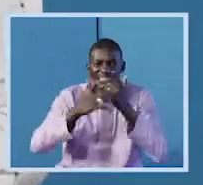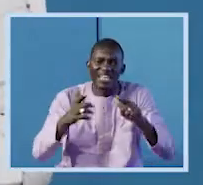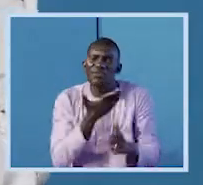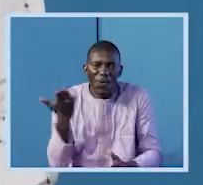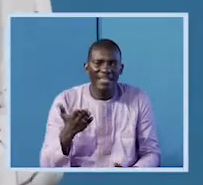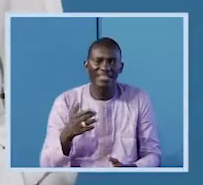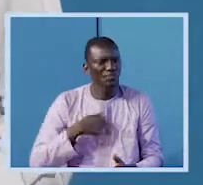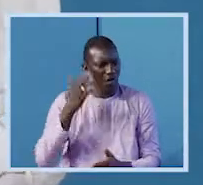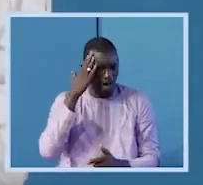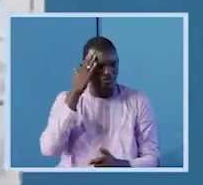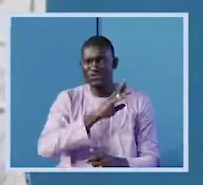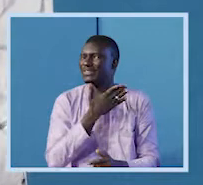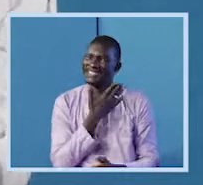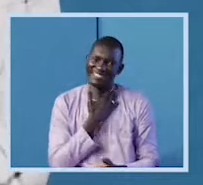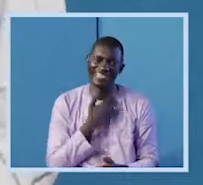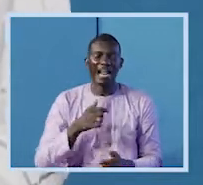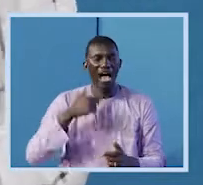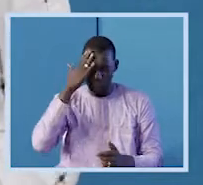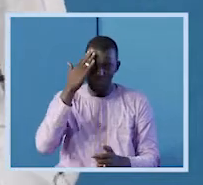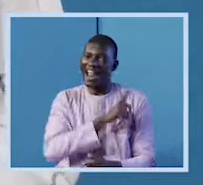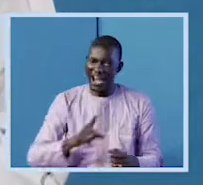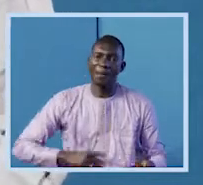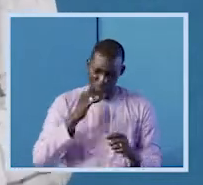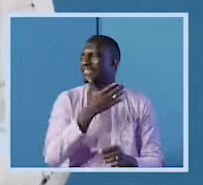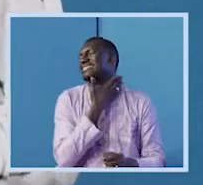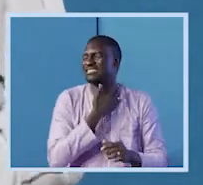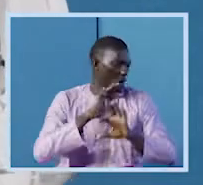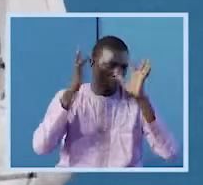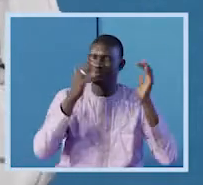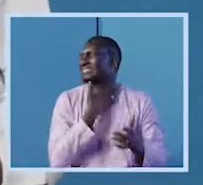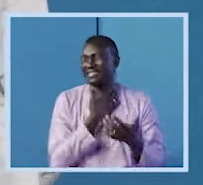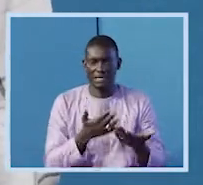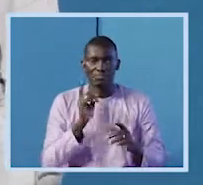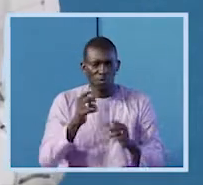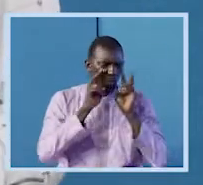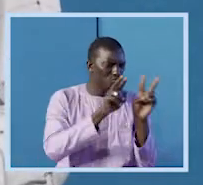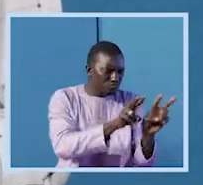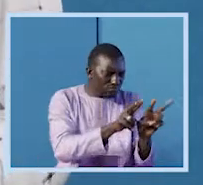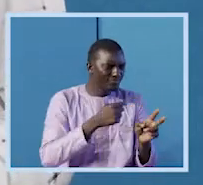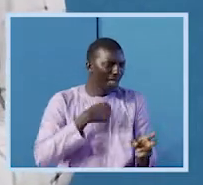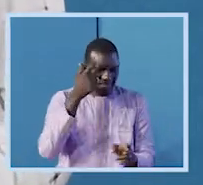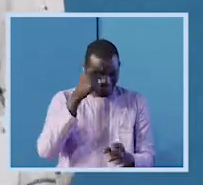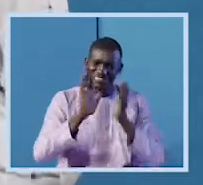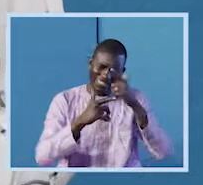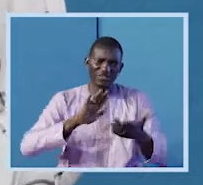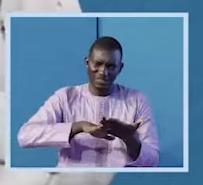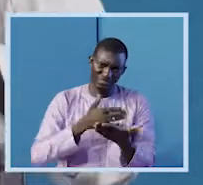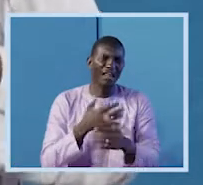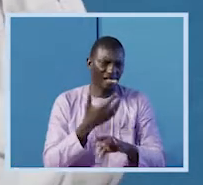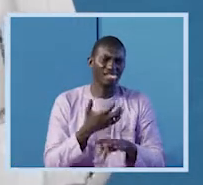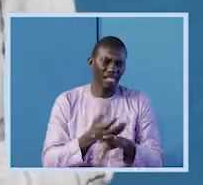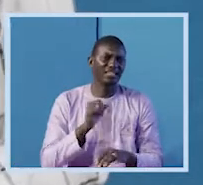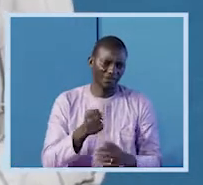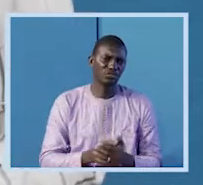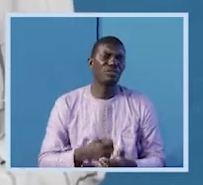know it's not really easy. Yes. I know you will say but looking at it, I think that there's something that you need to